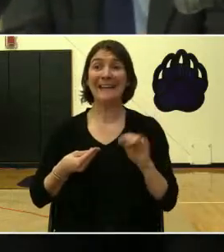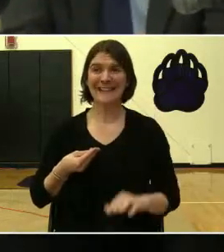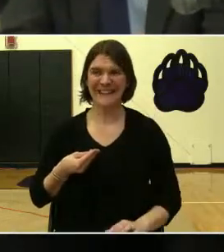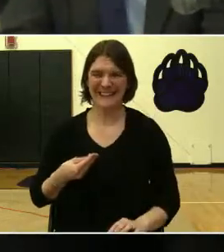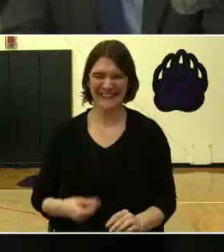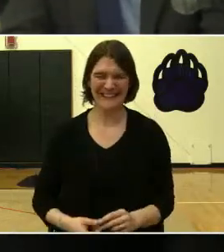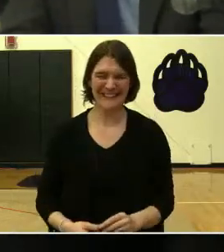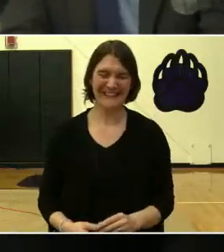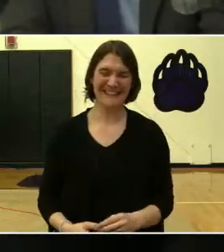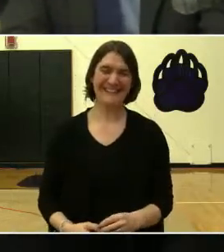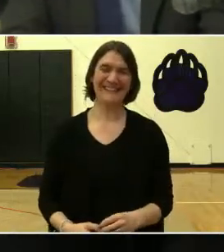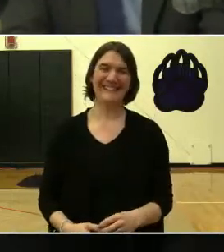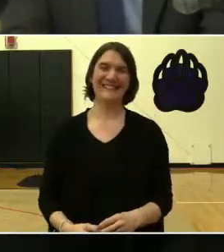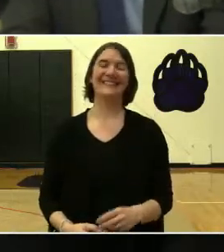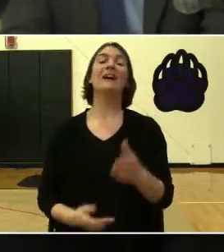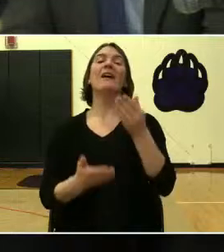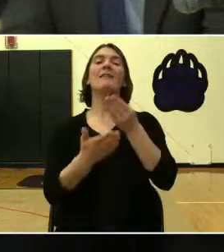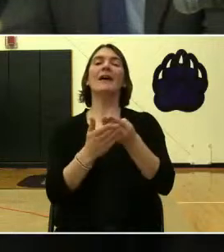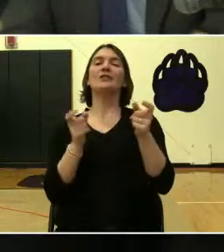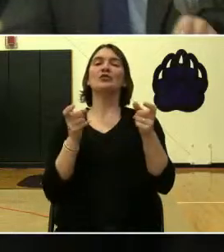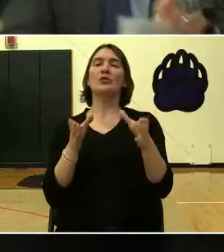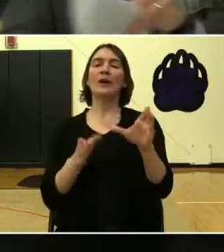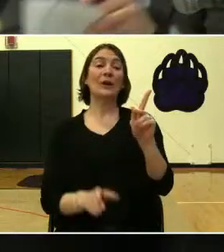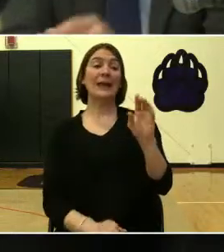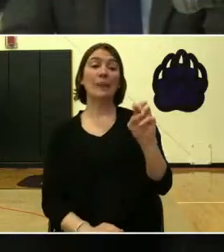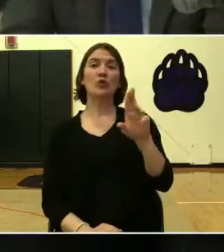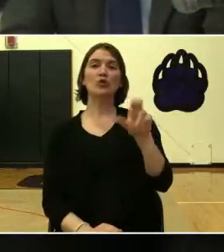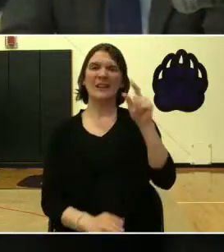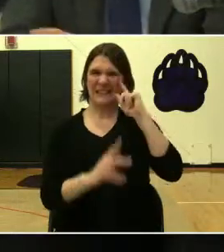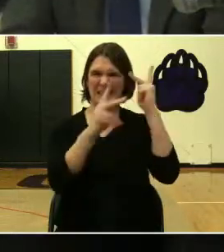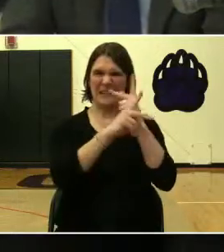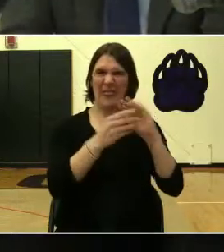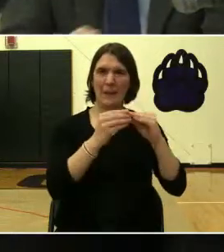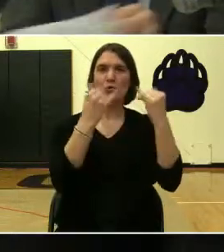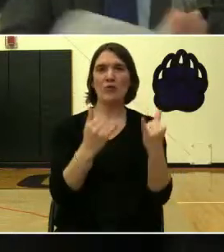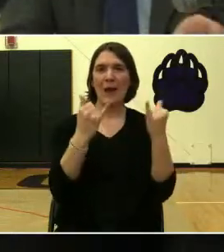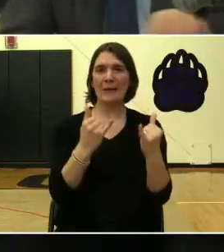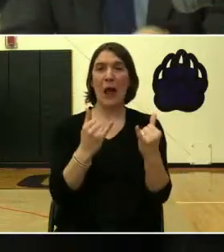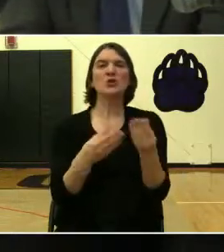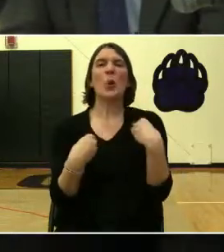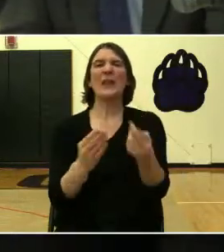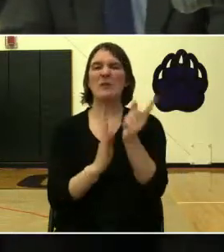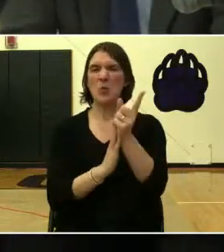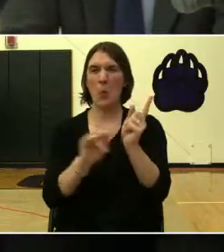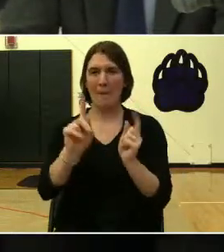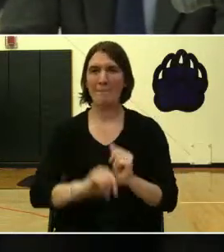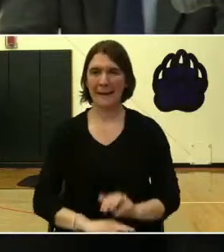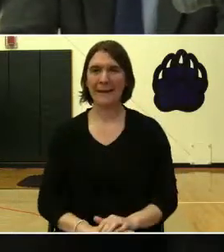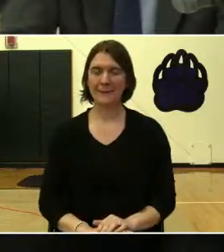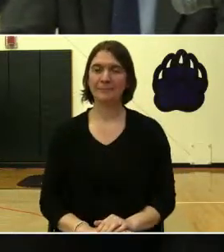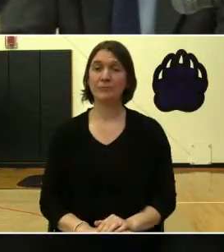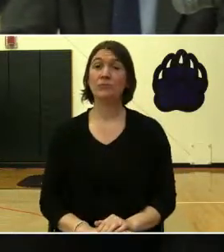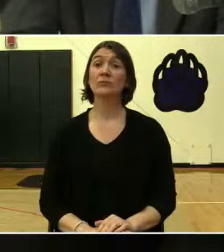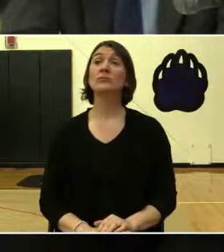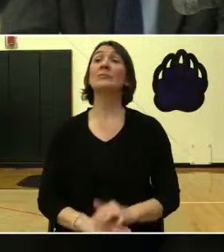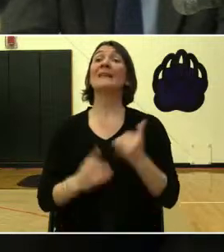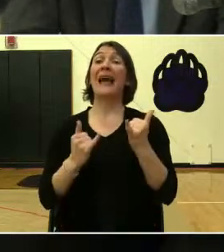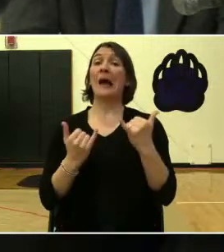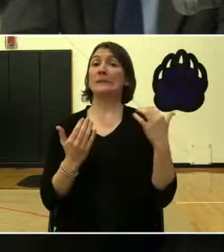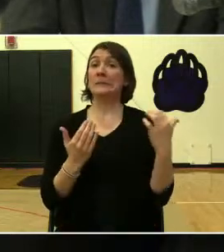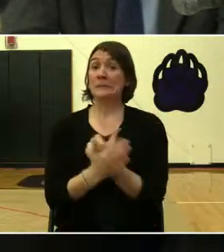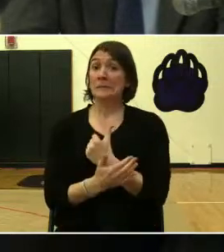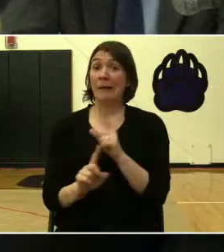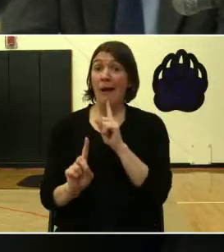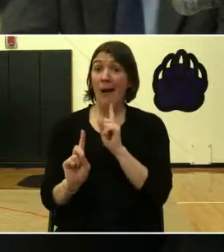the uh uh Finance director can process working on that number we'll have it for you in one moment and uh I want to take the moment just